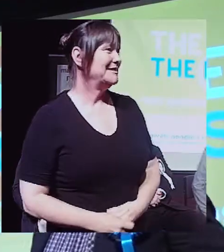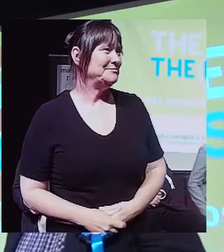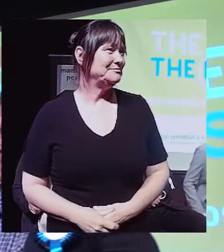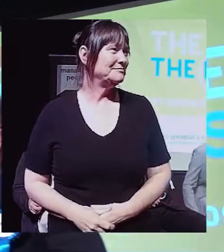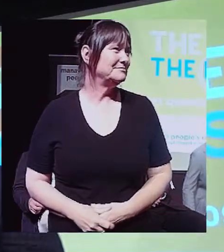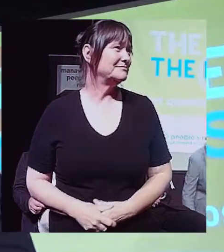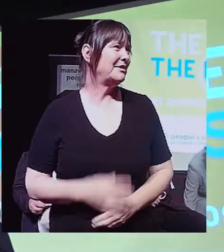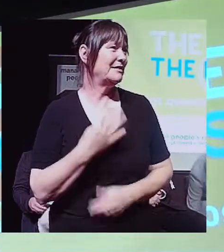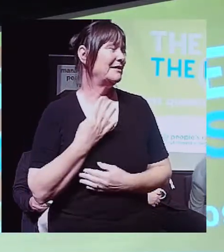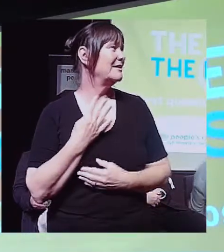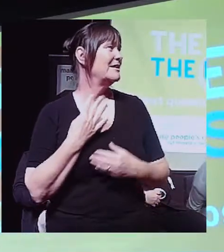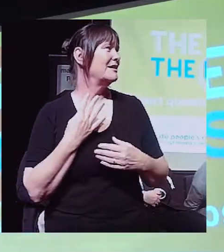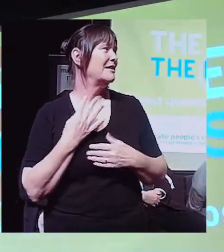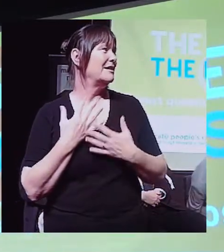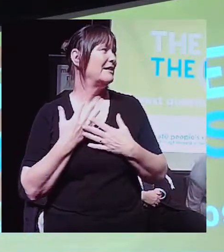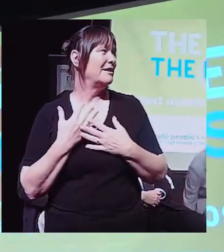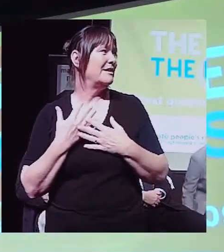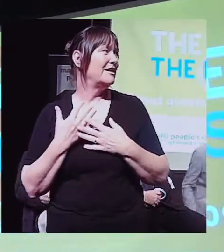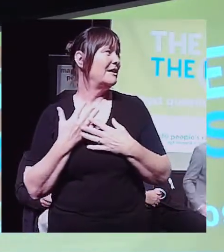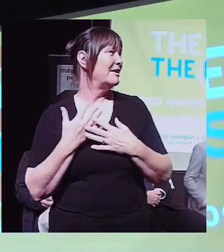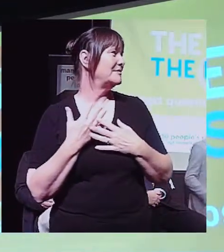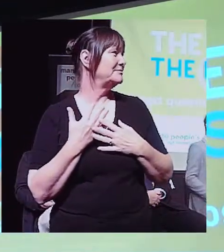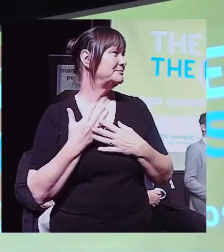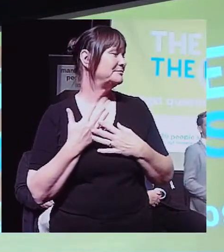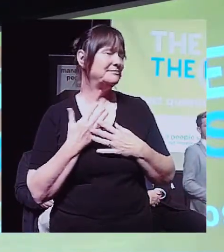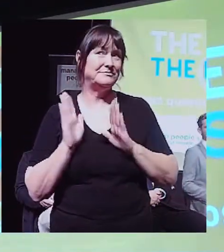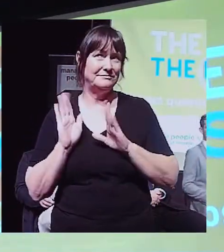50s. Okay, so the kids... I never